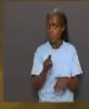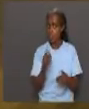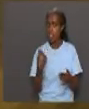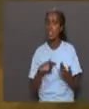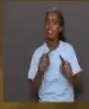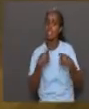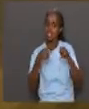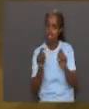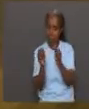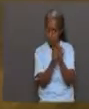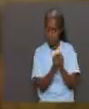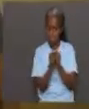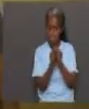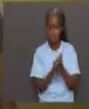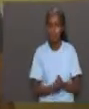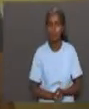us try one together.